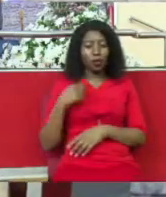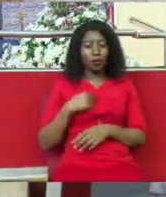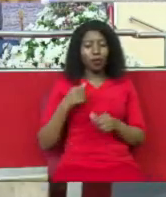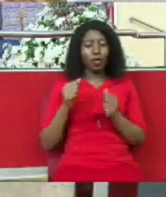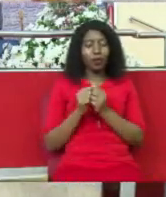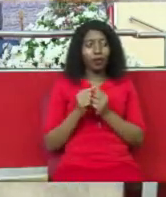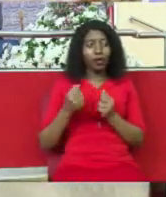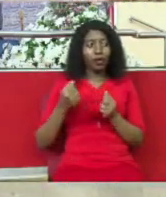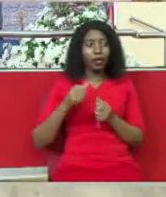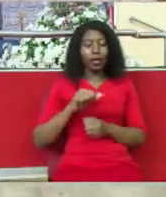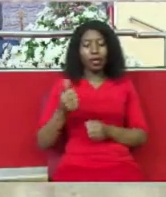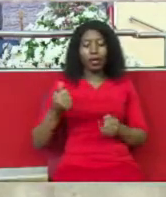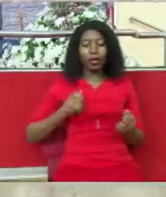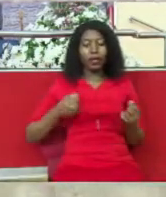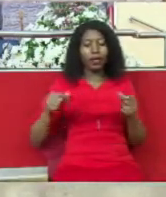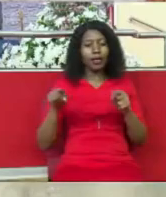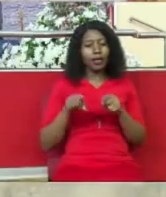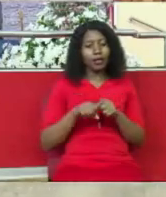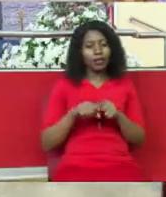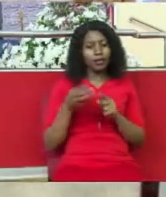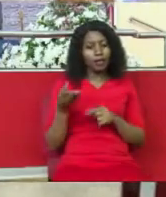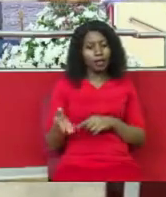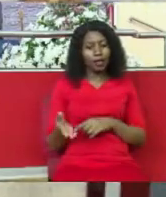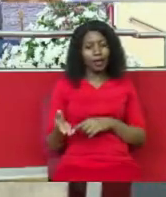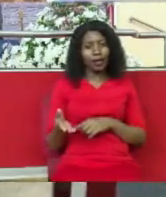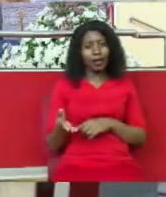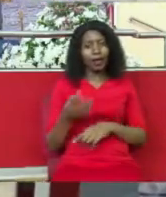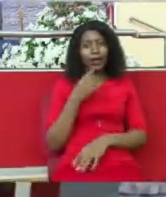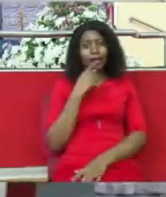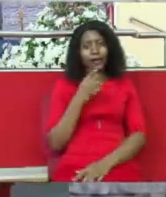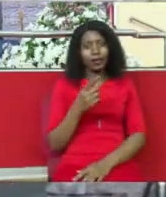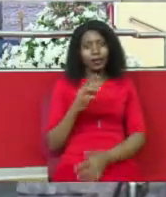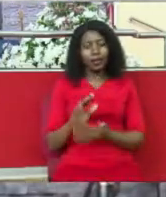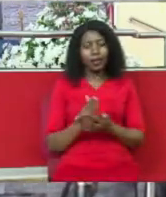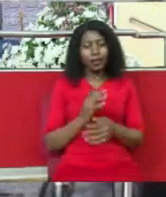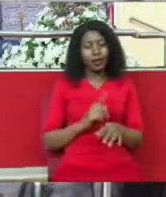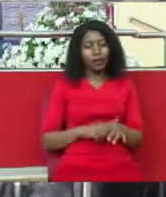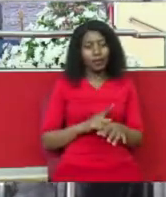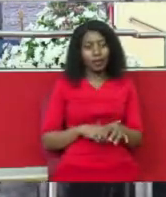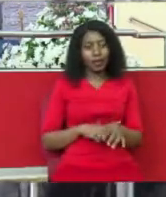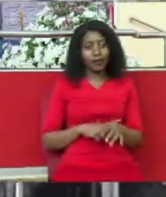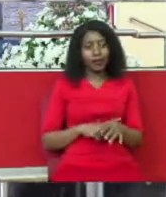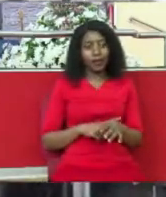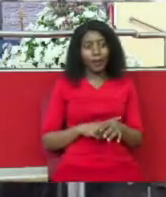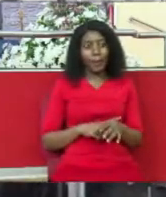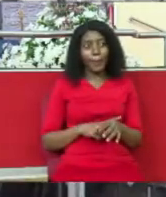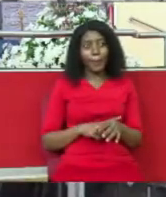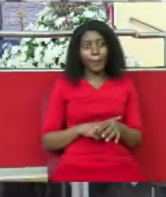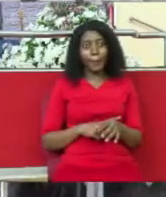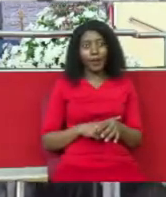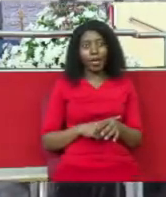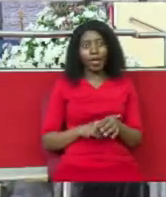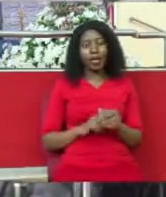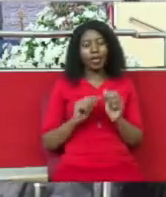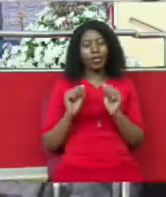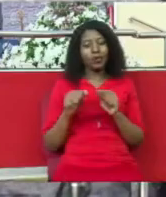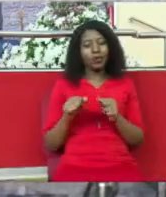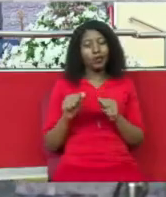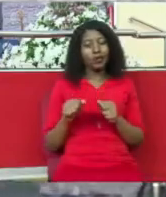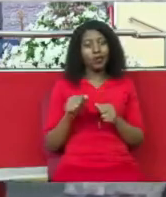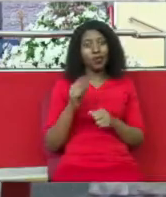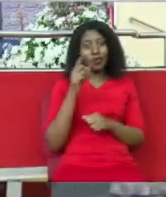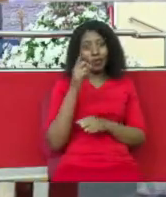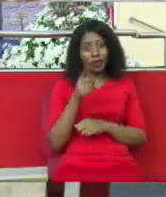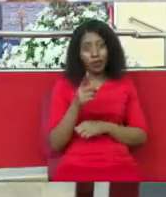Helen Mukasa, and she told us that there are times when the person, or rather when you can take yourself to the roof